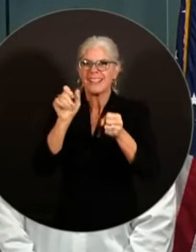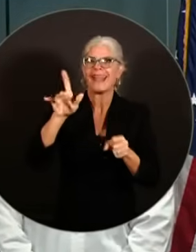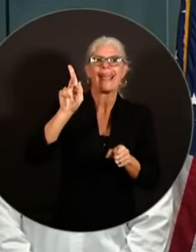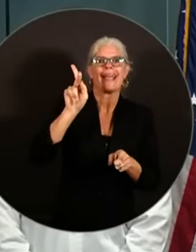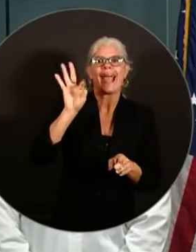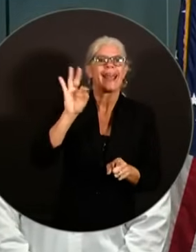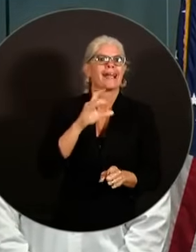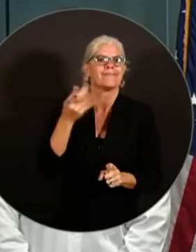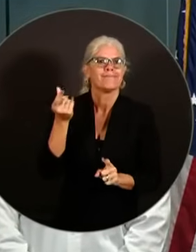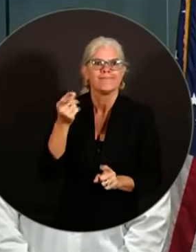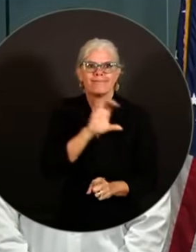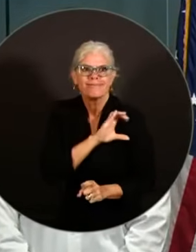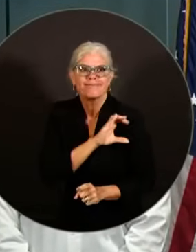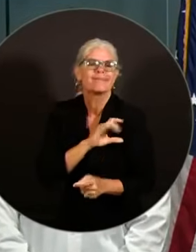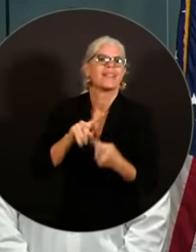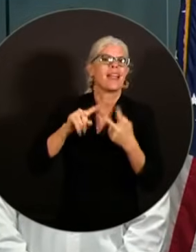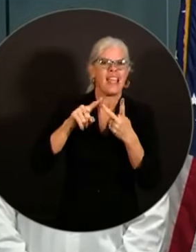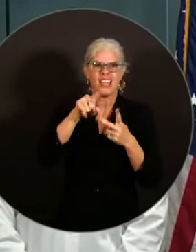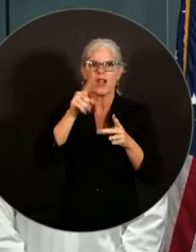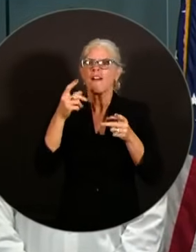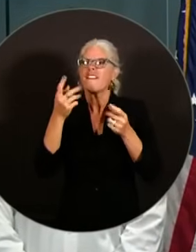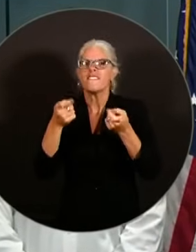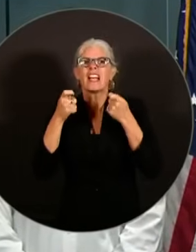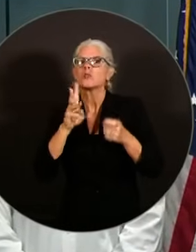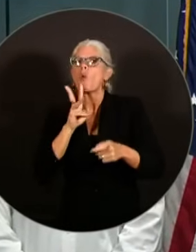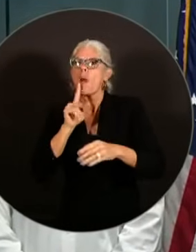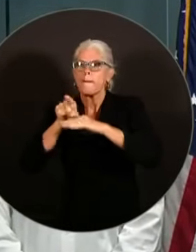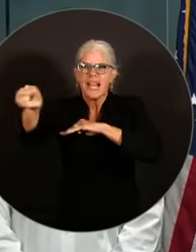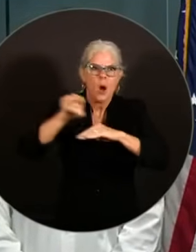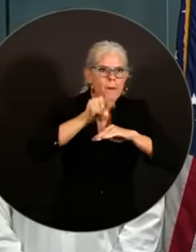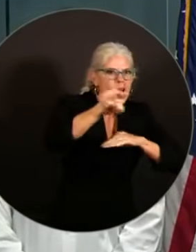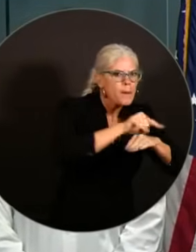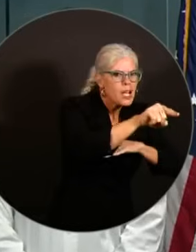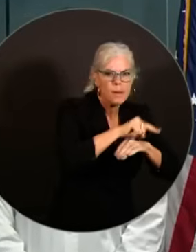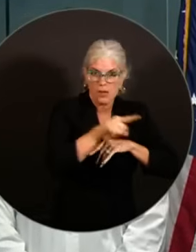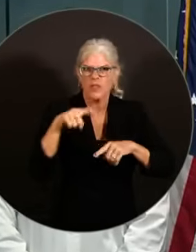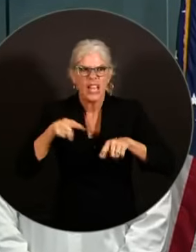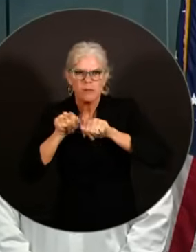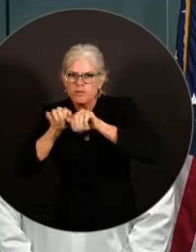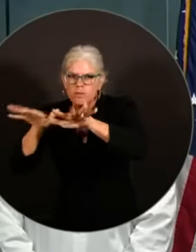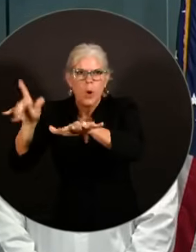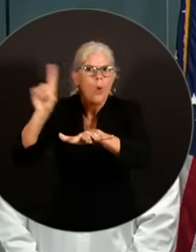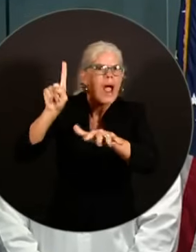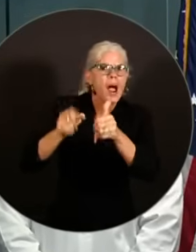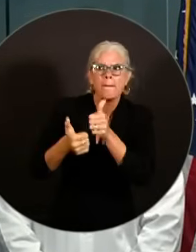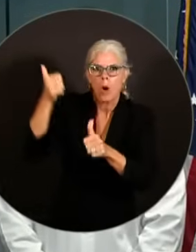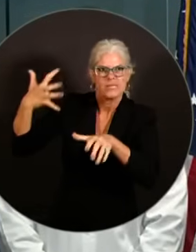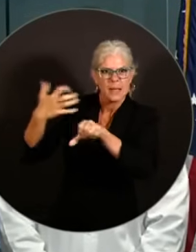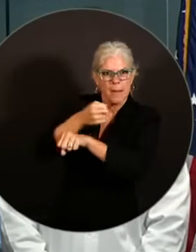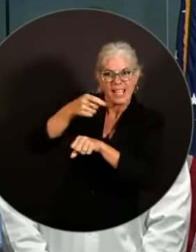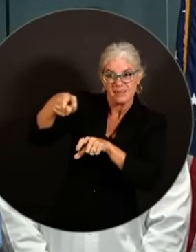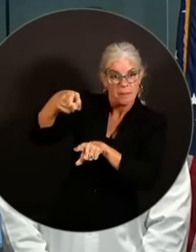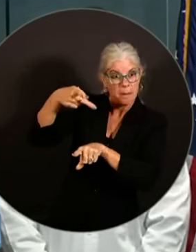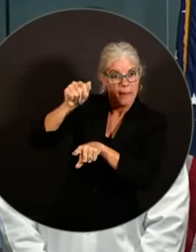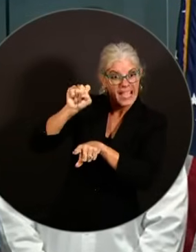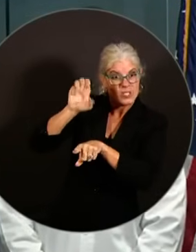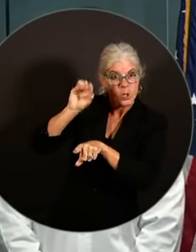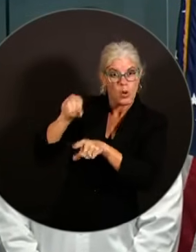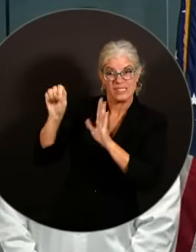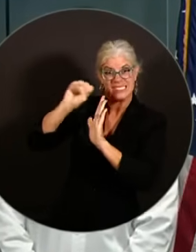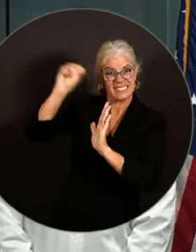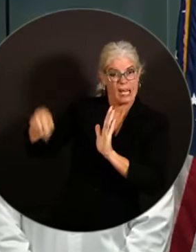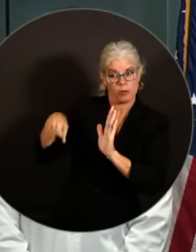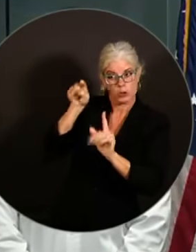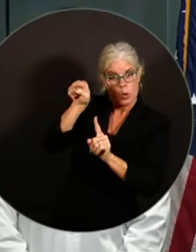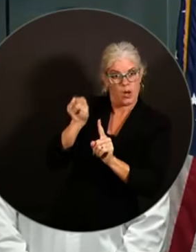and swift water rescue teams moved throughout the most severely impacted areas between Pasco and Sarasota counties, working with